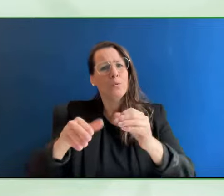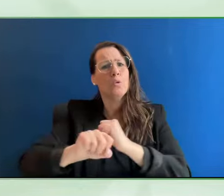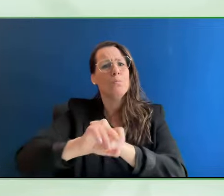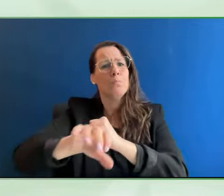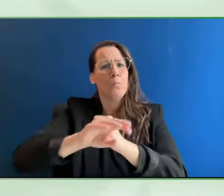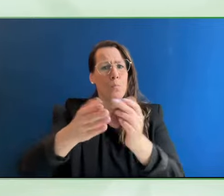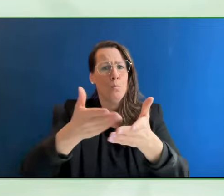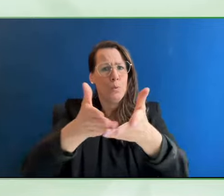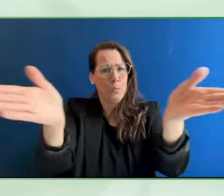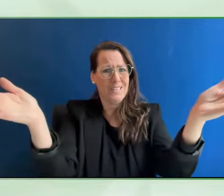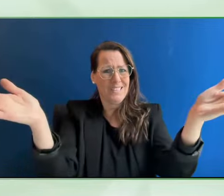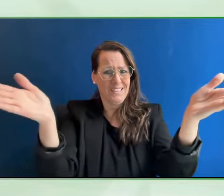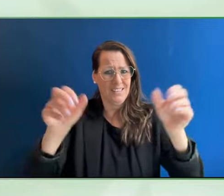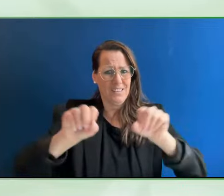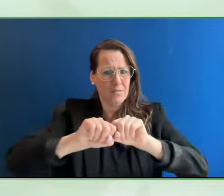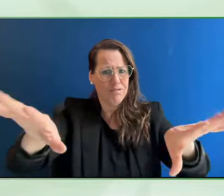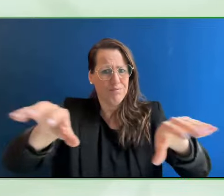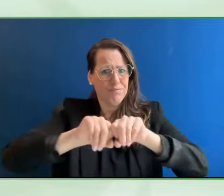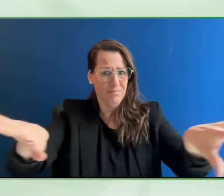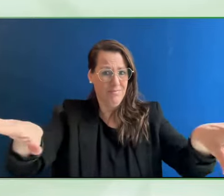to mention and address these